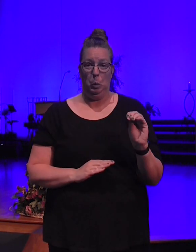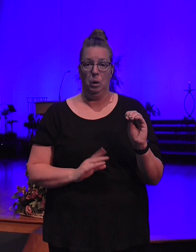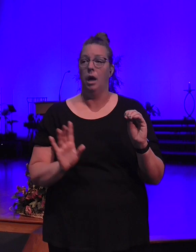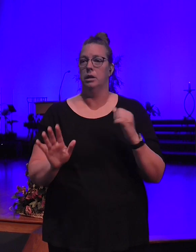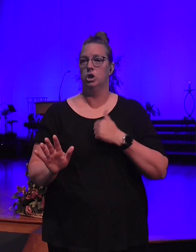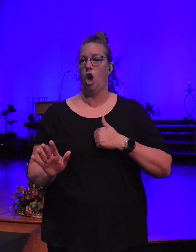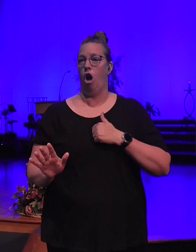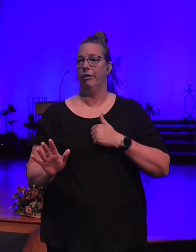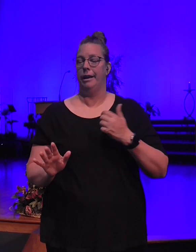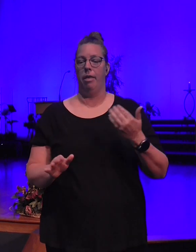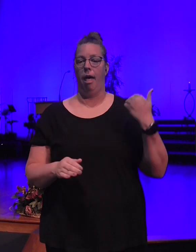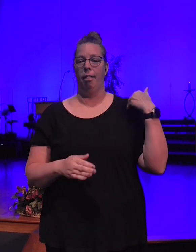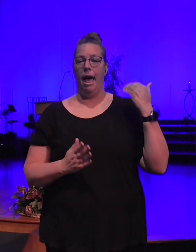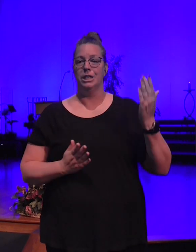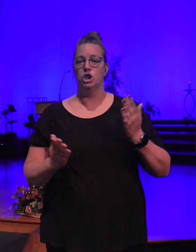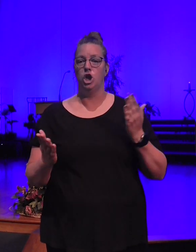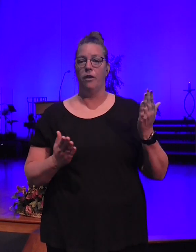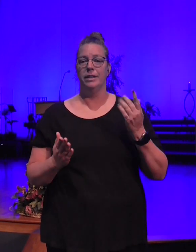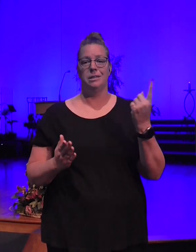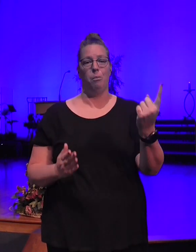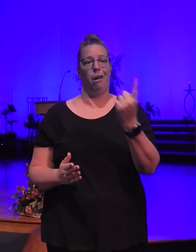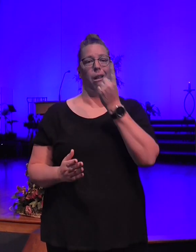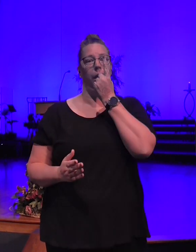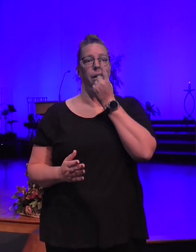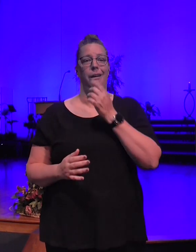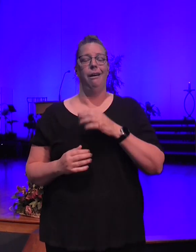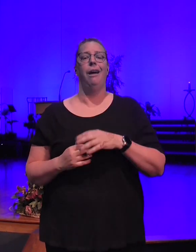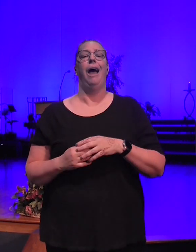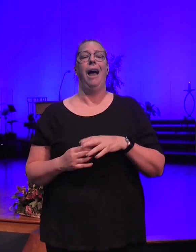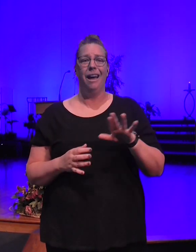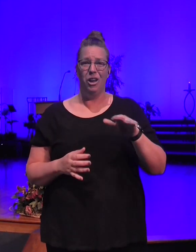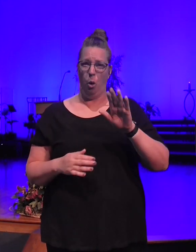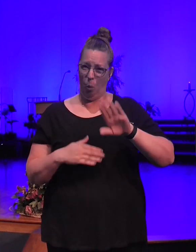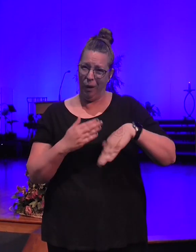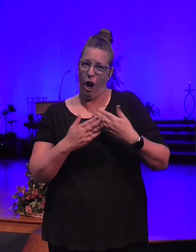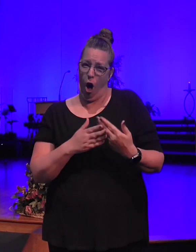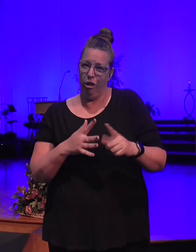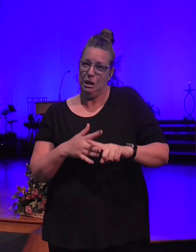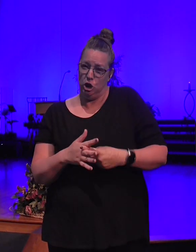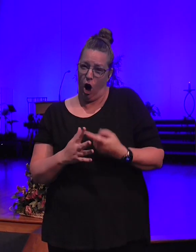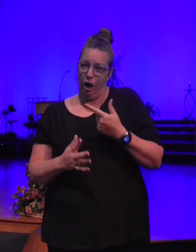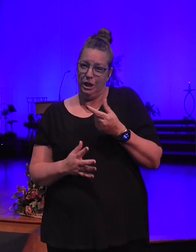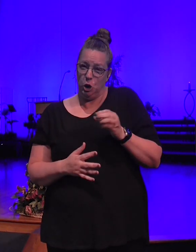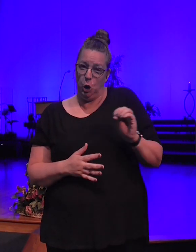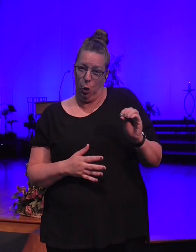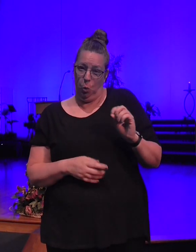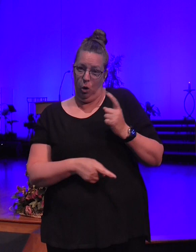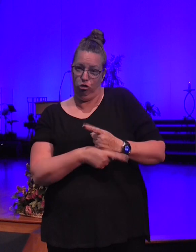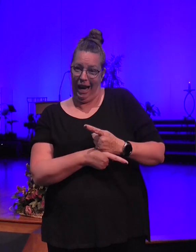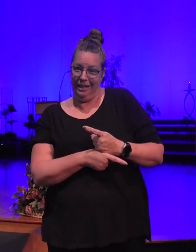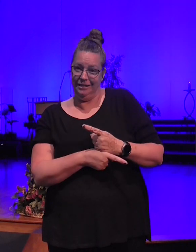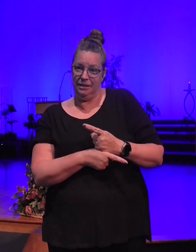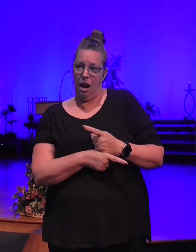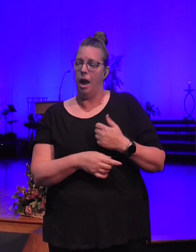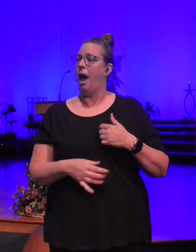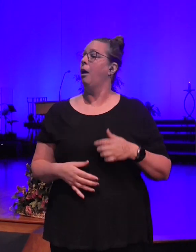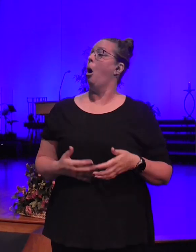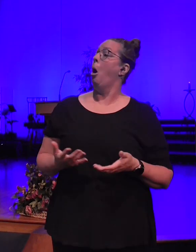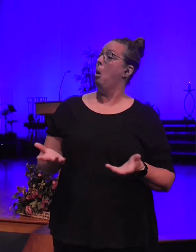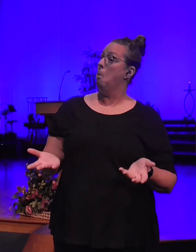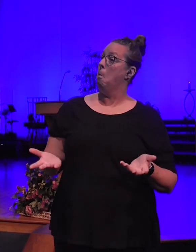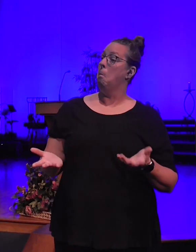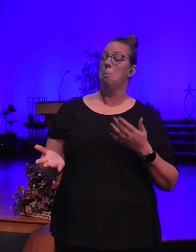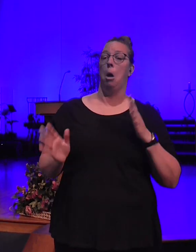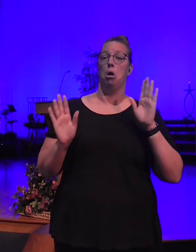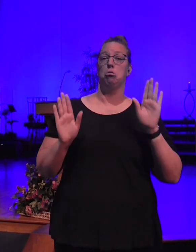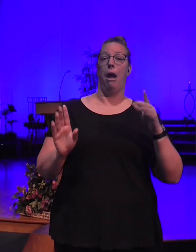Someone at the last service came up to me and said, "Don't we all start as goo?" And I went, "That's probably a